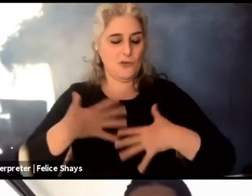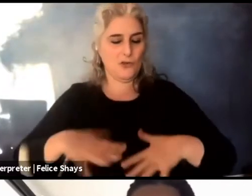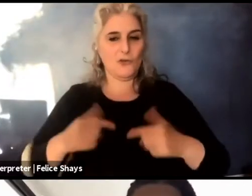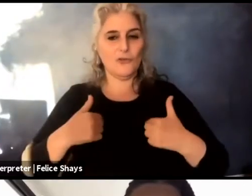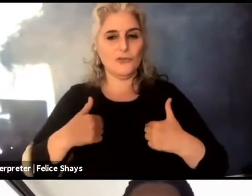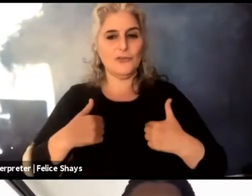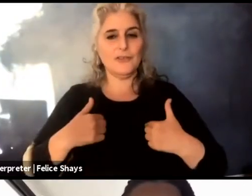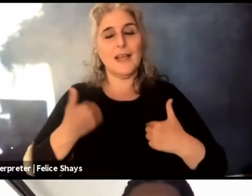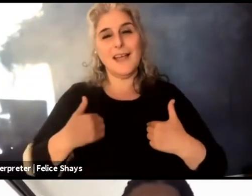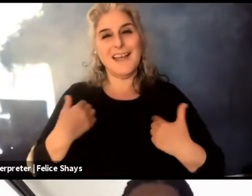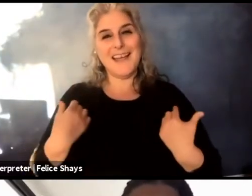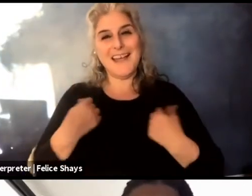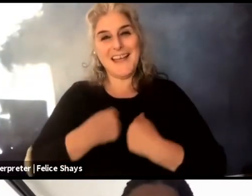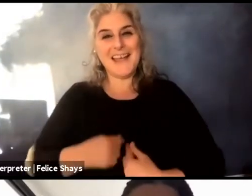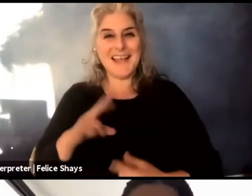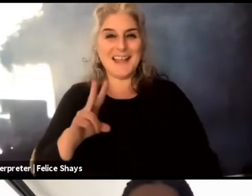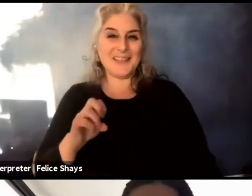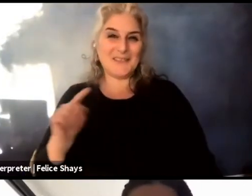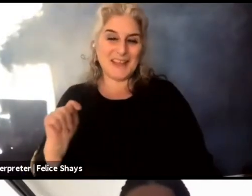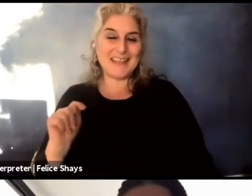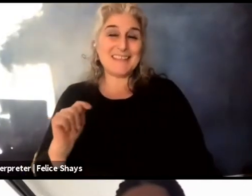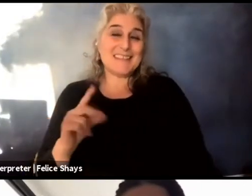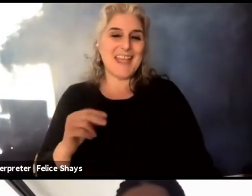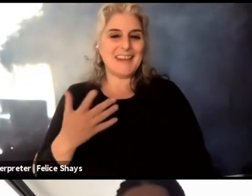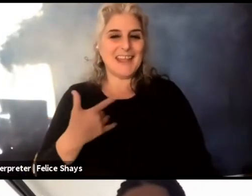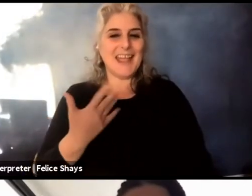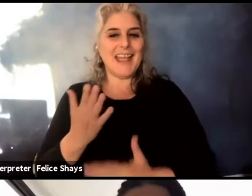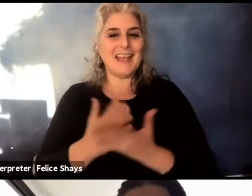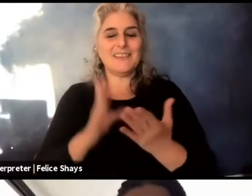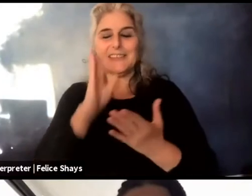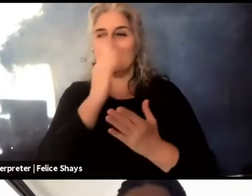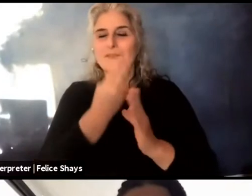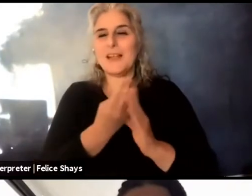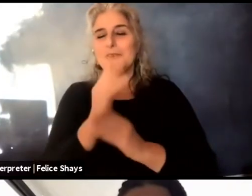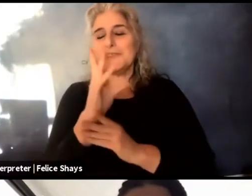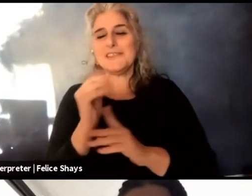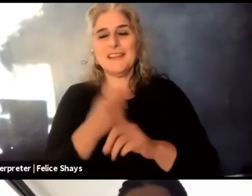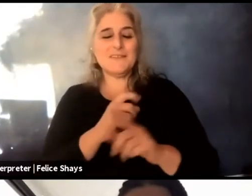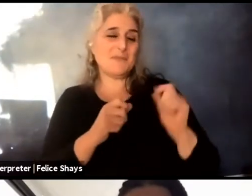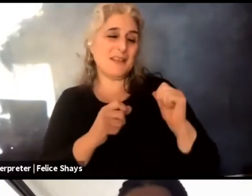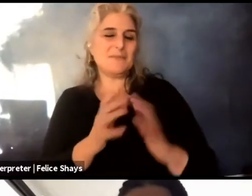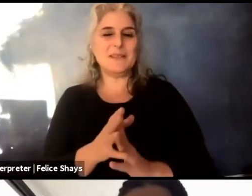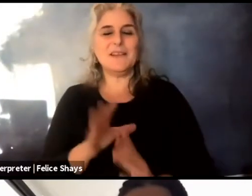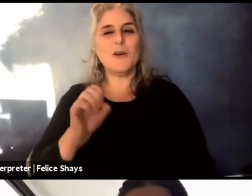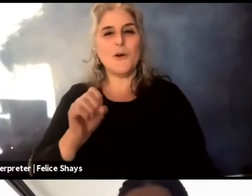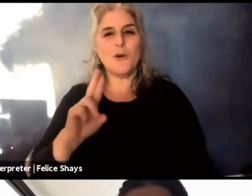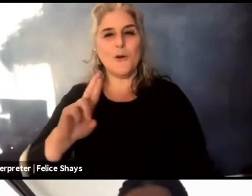I'm wearing a leather vest, and I've got some orchids behind me from the Lunar New Year. So,